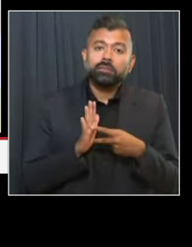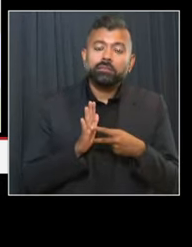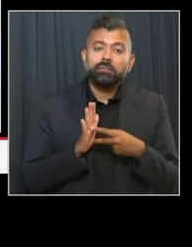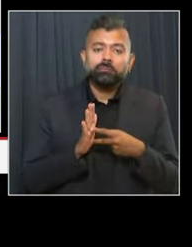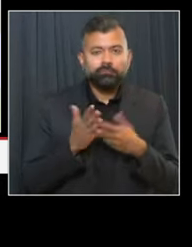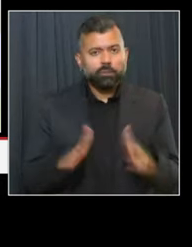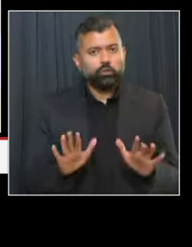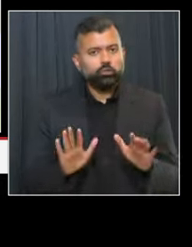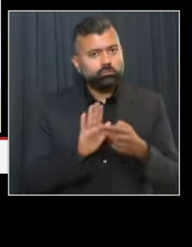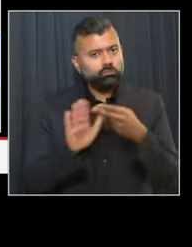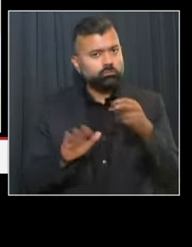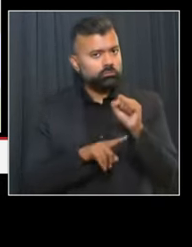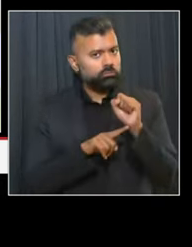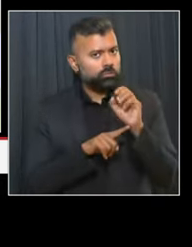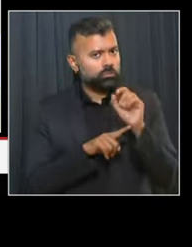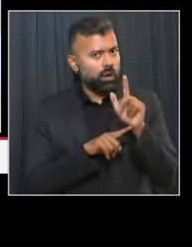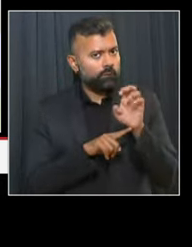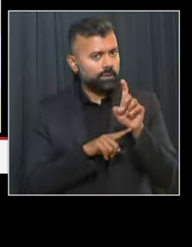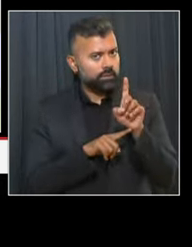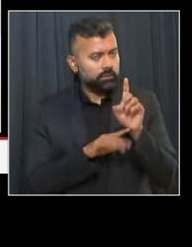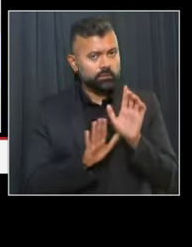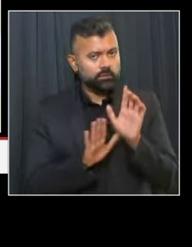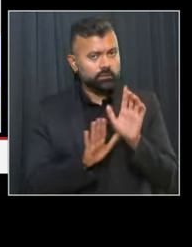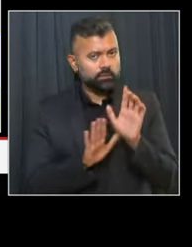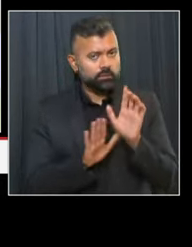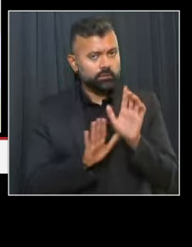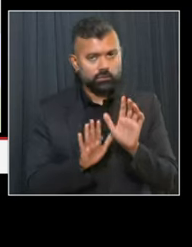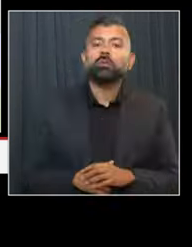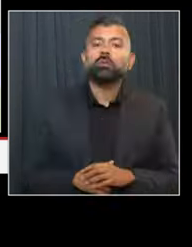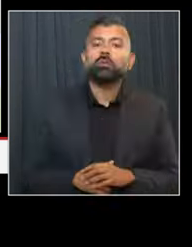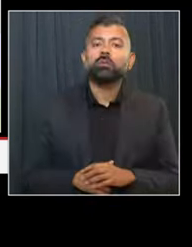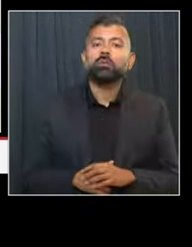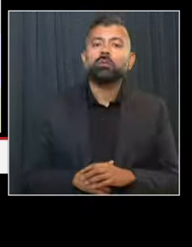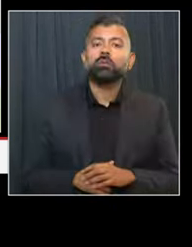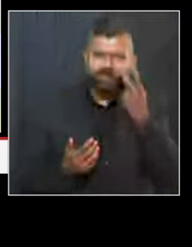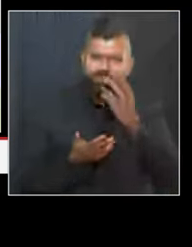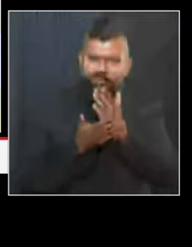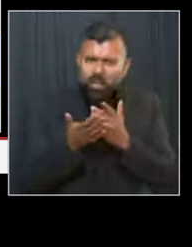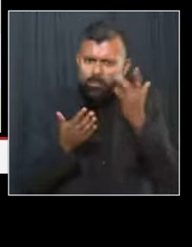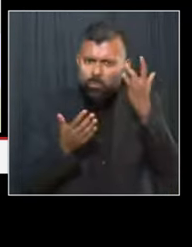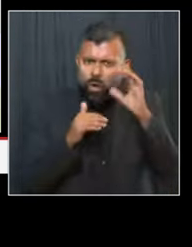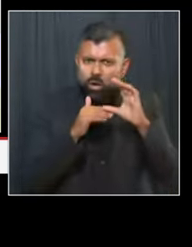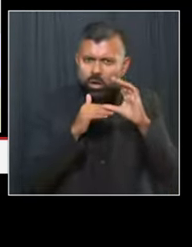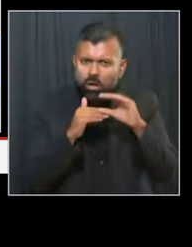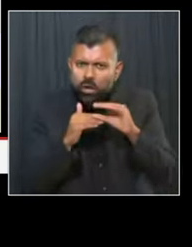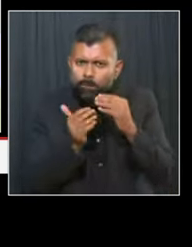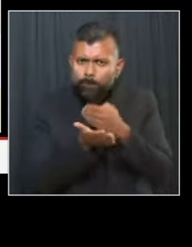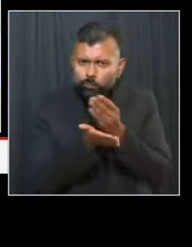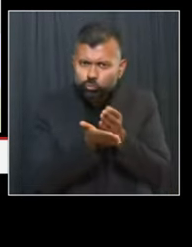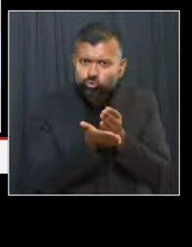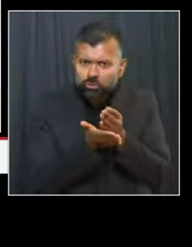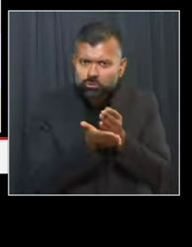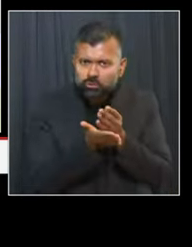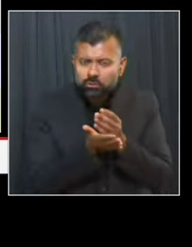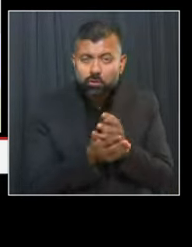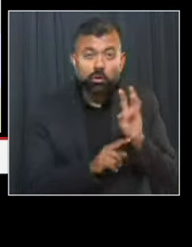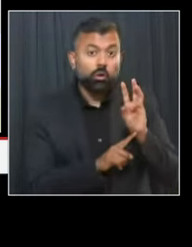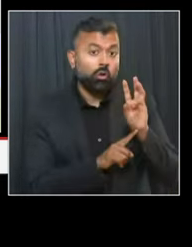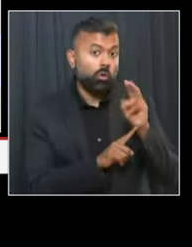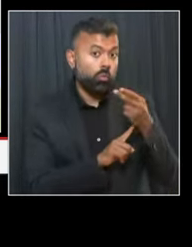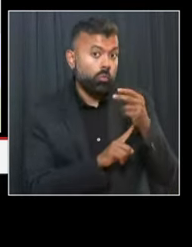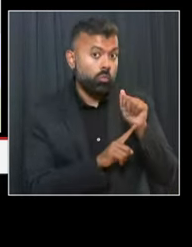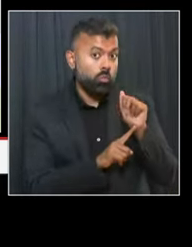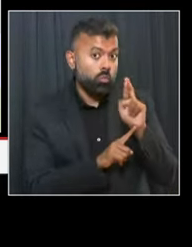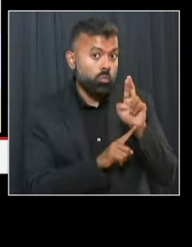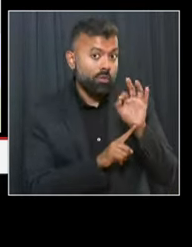came in under, by the way, is because the mayor paid off the WARF TIF bonds earlier because they were overperforming. So now we have 3 out of